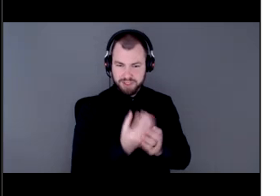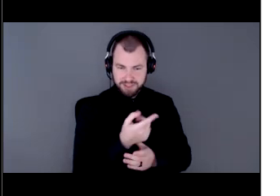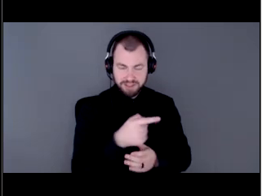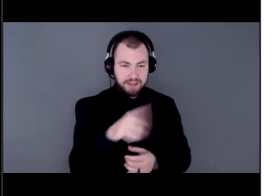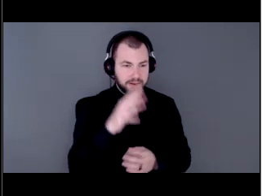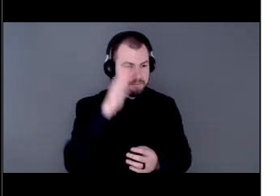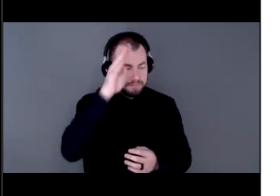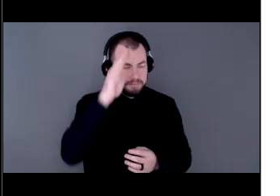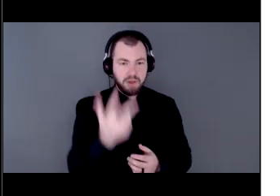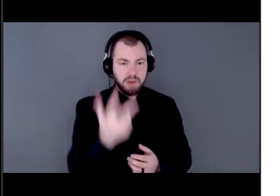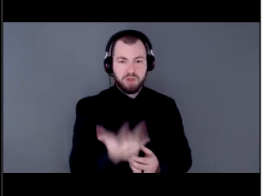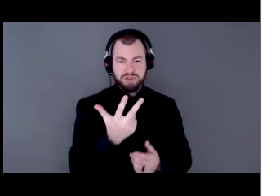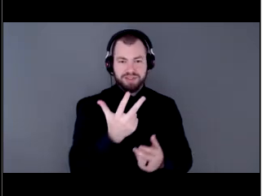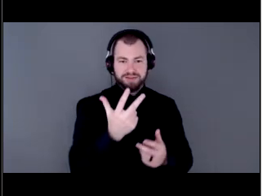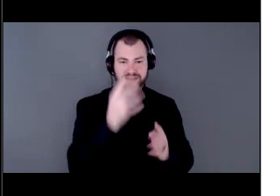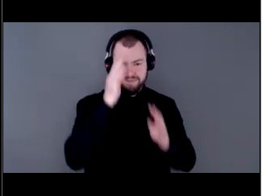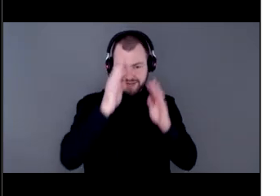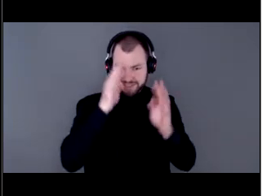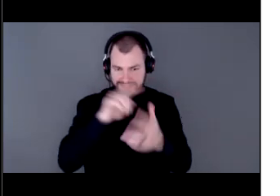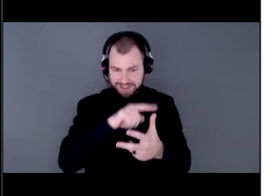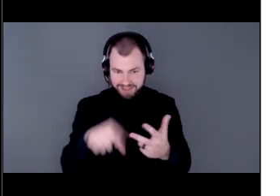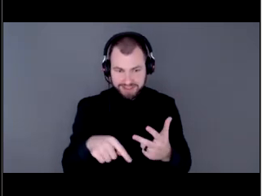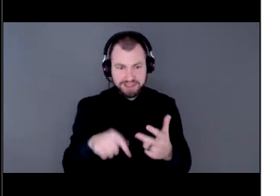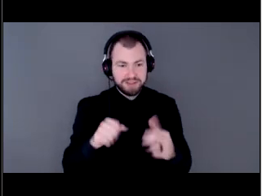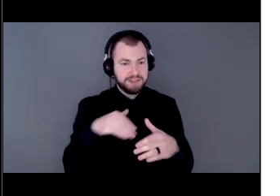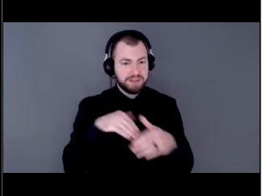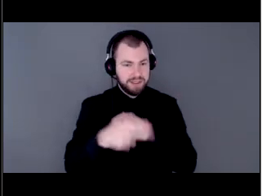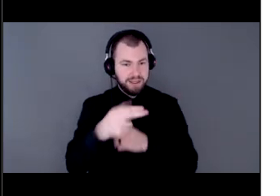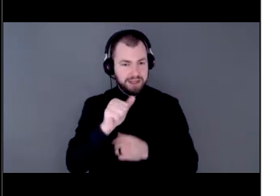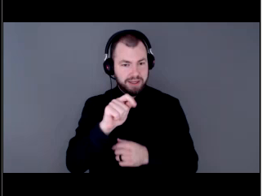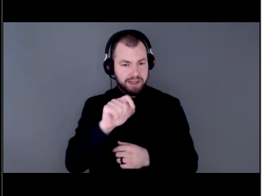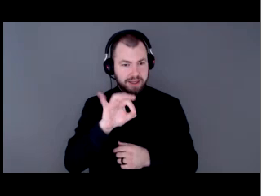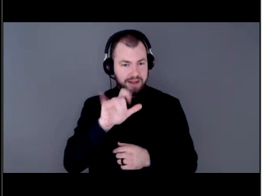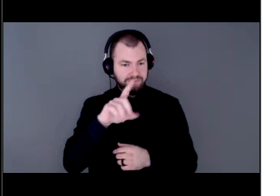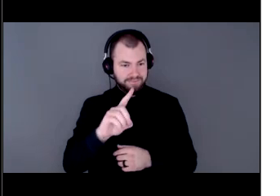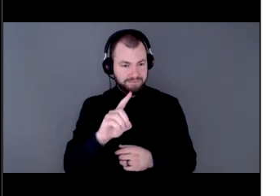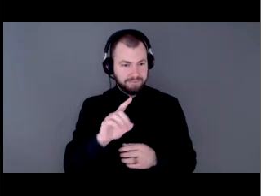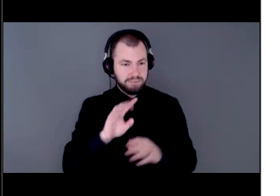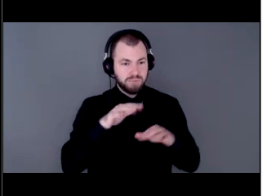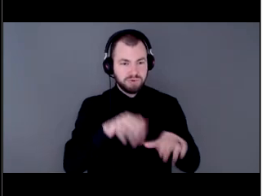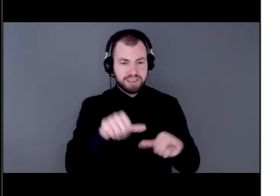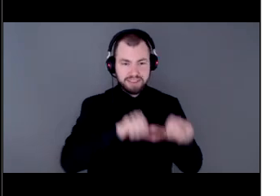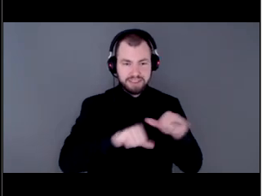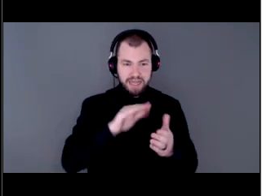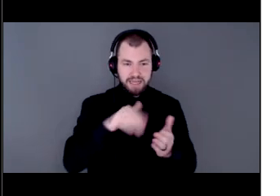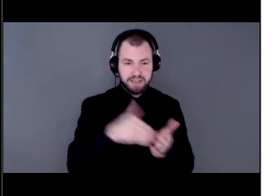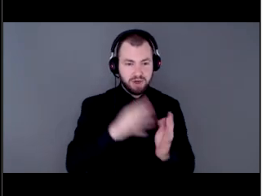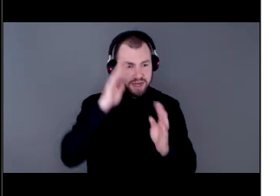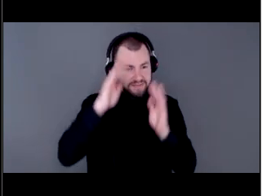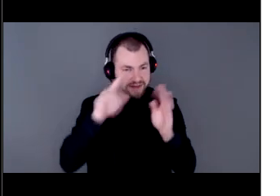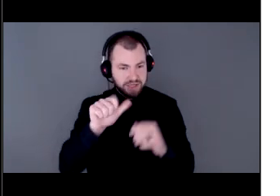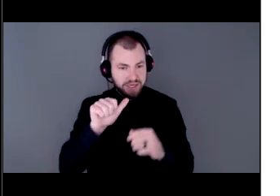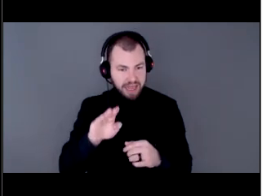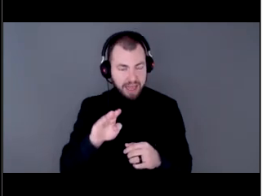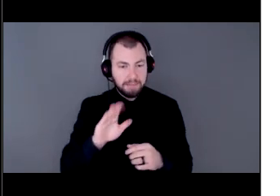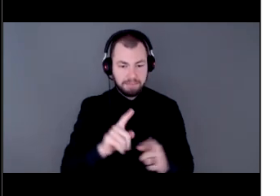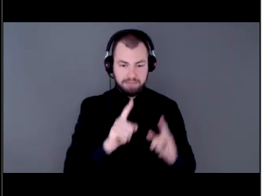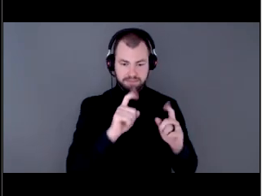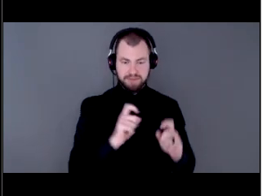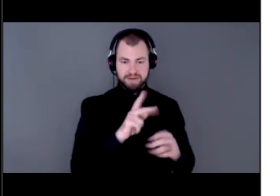different inventions. They get to go into the Hatfield Marine Science Center Innovation Lab and actually prototype their designs and then share it with the public